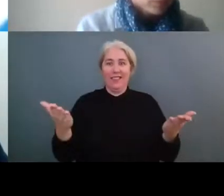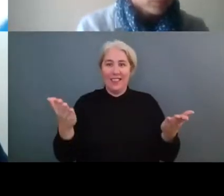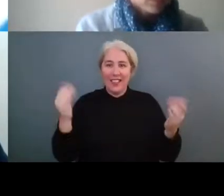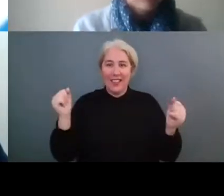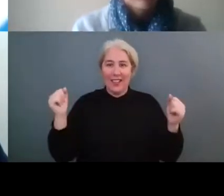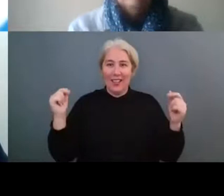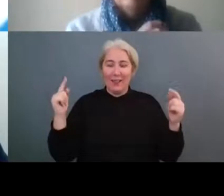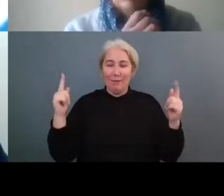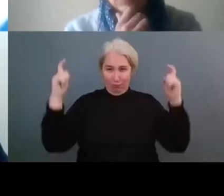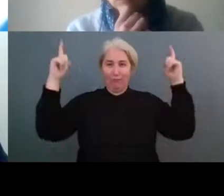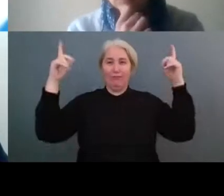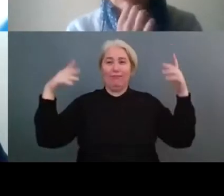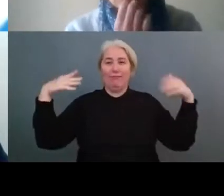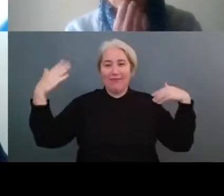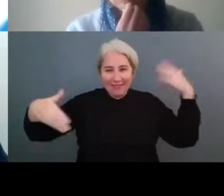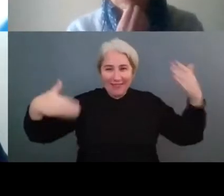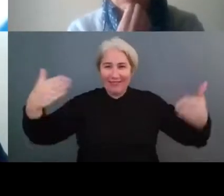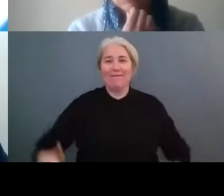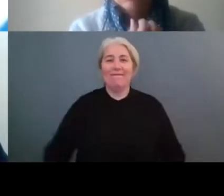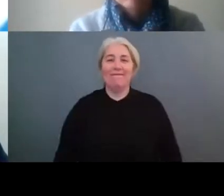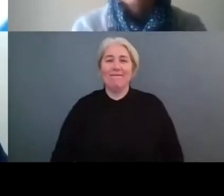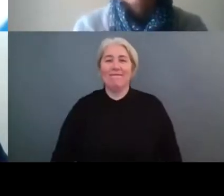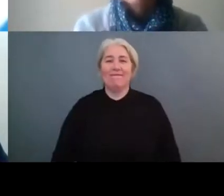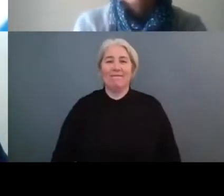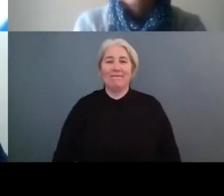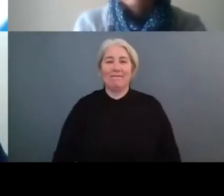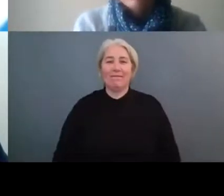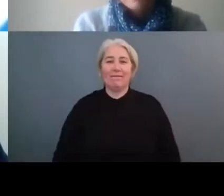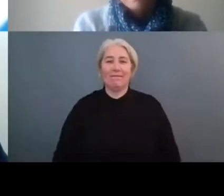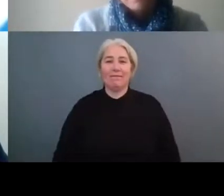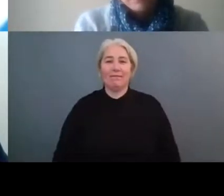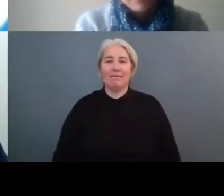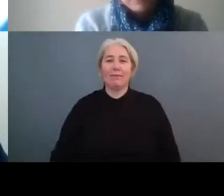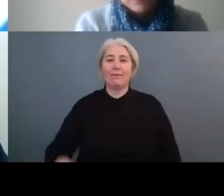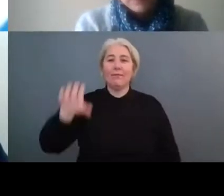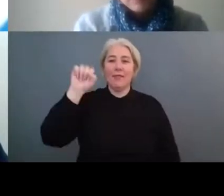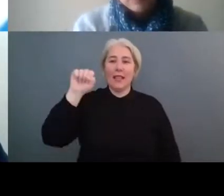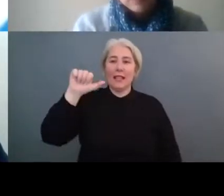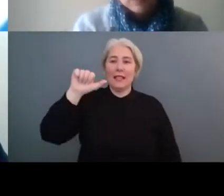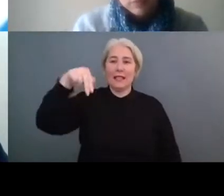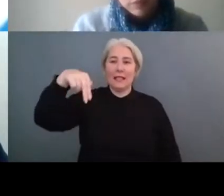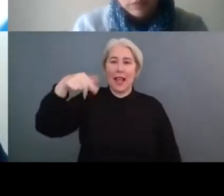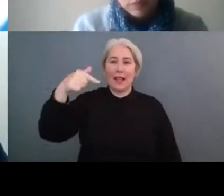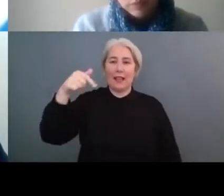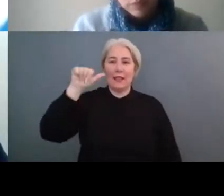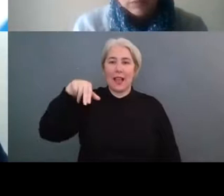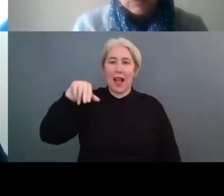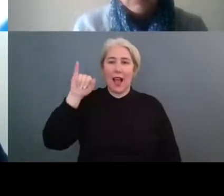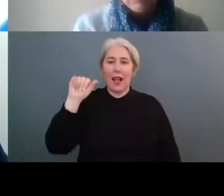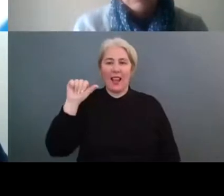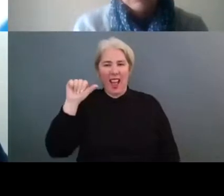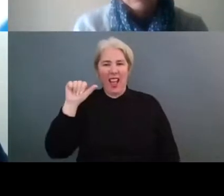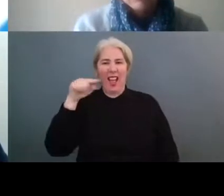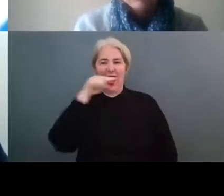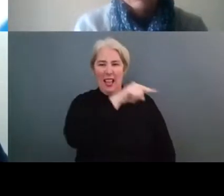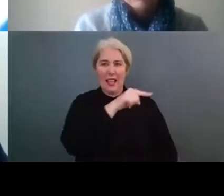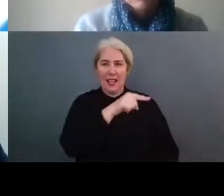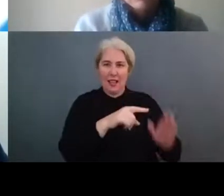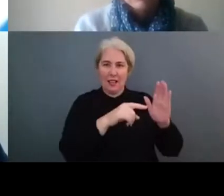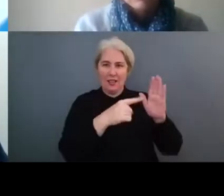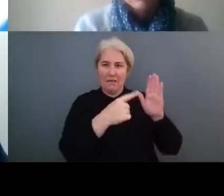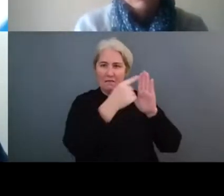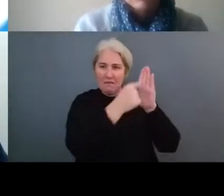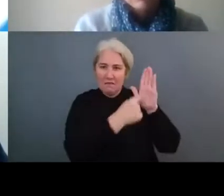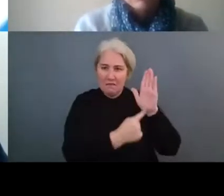the among all the actions that Sant'Anna identified, we selected with the manager of the Parco dello